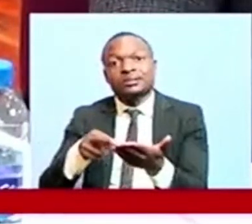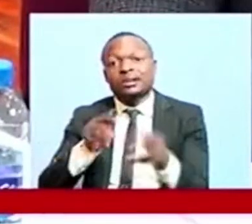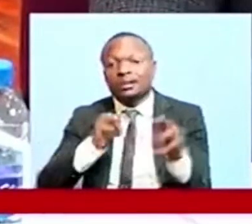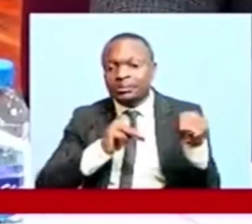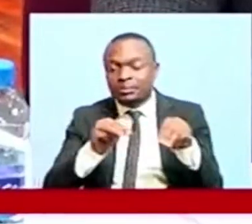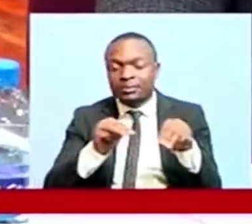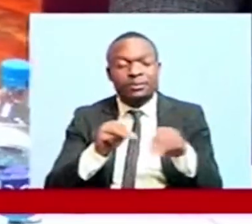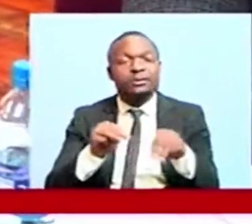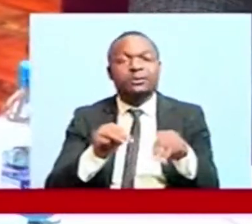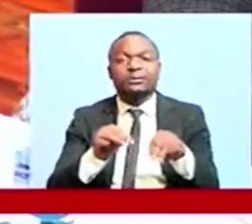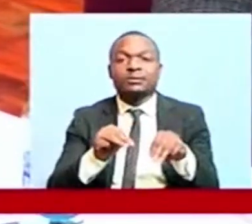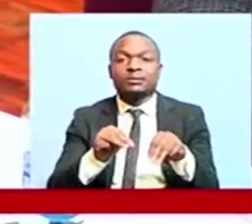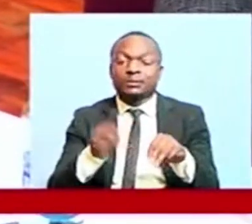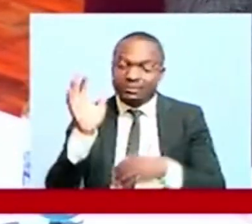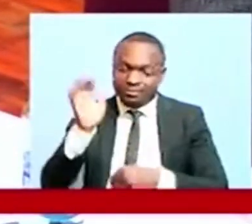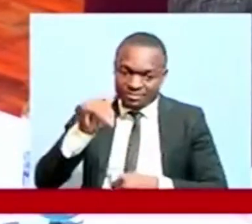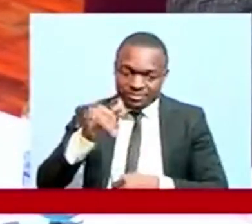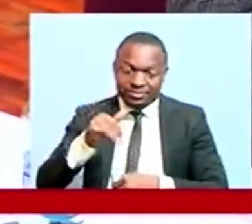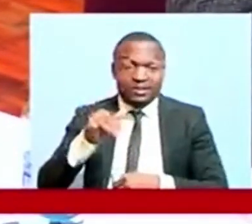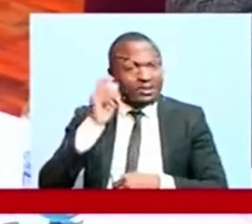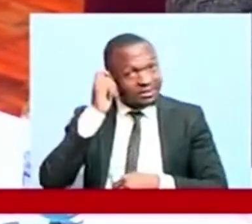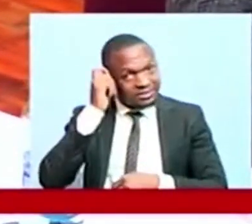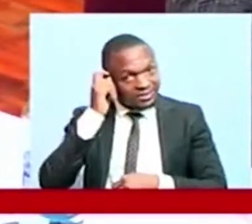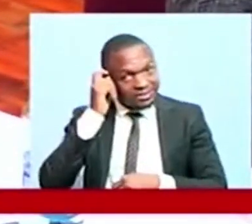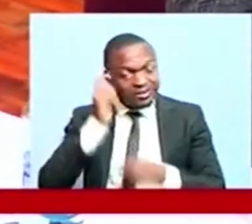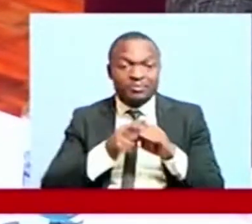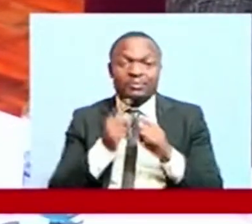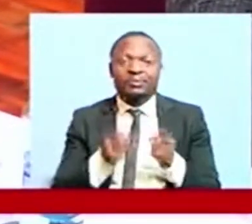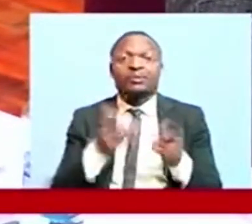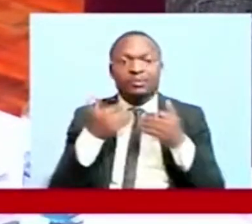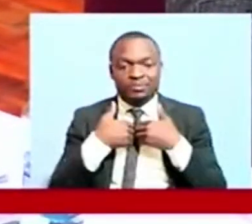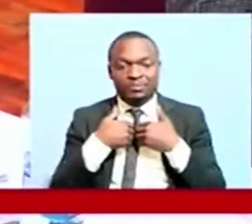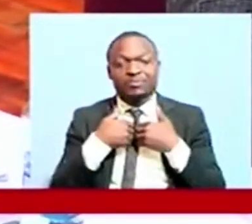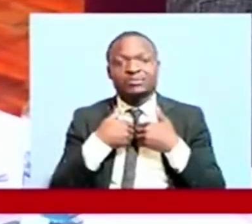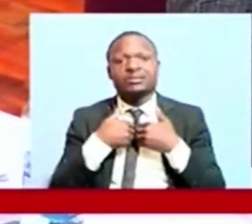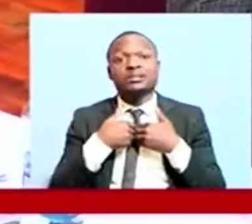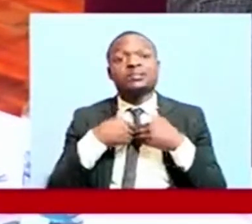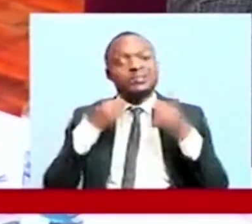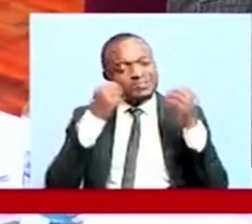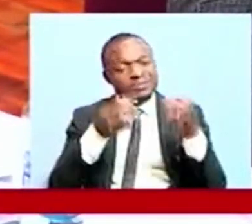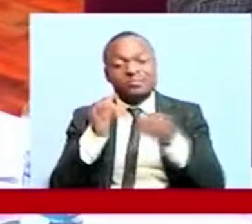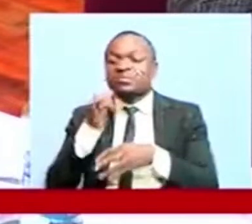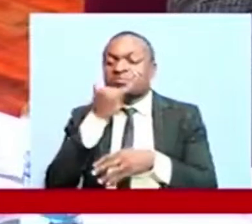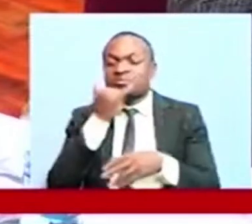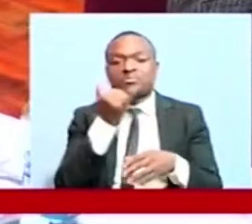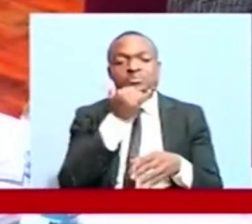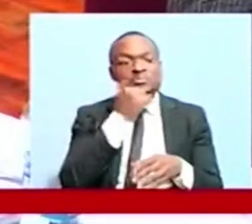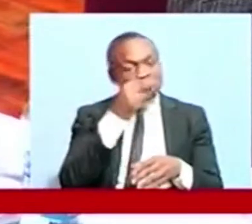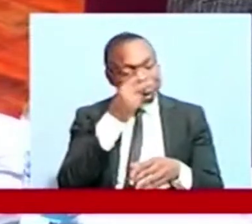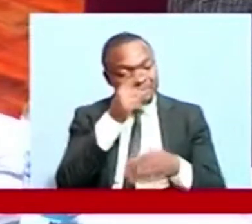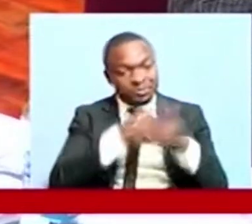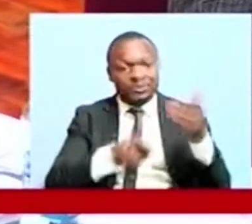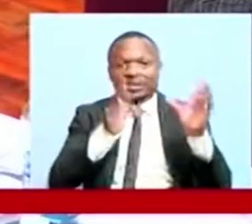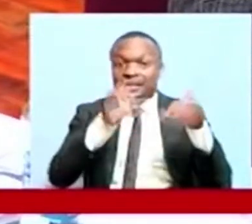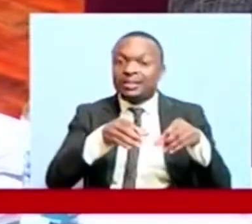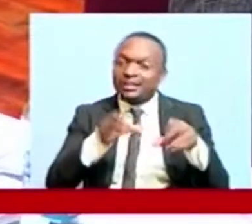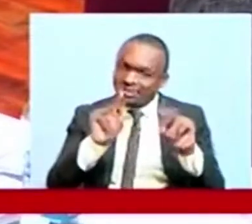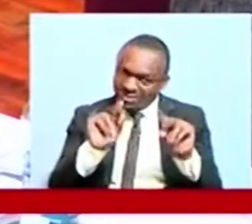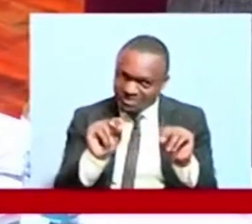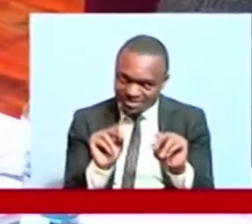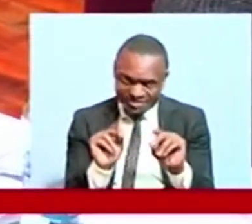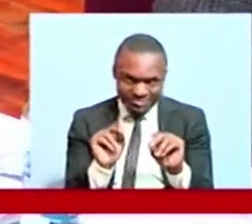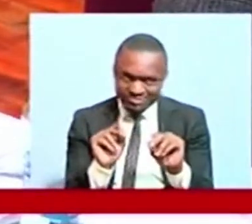But yes, I think we have a number of errors I've noticed, Chair. What the committee has... I don't want to